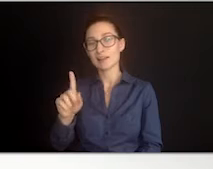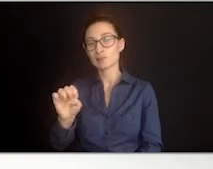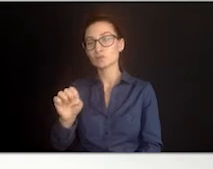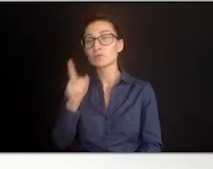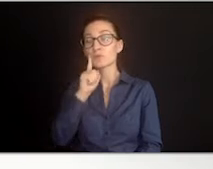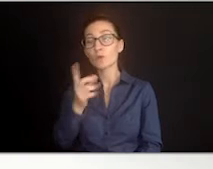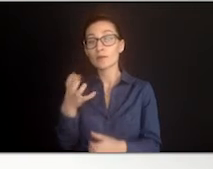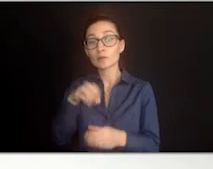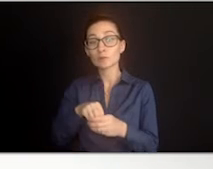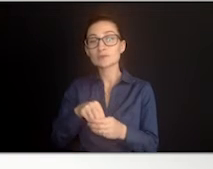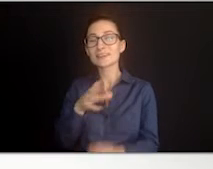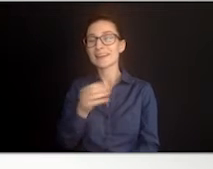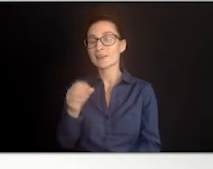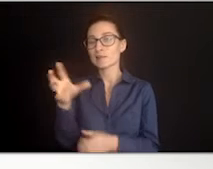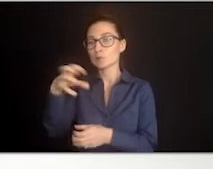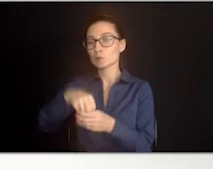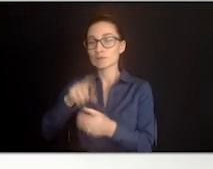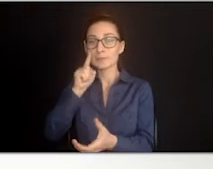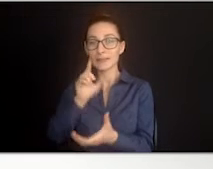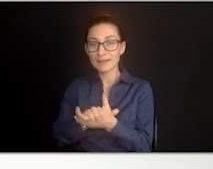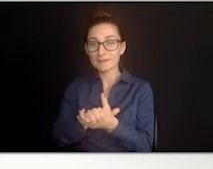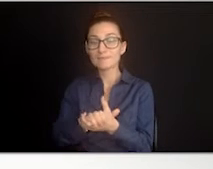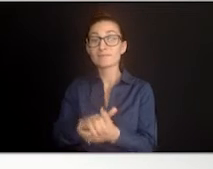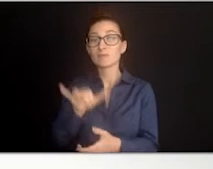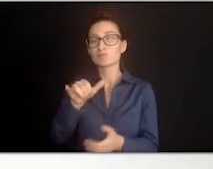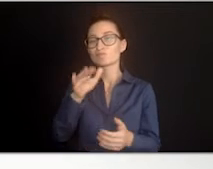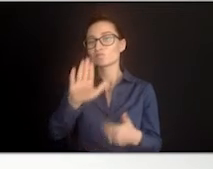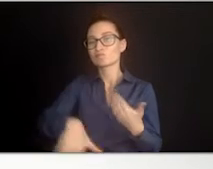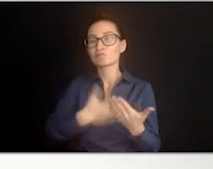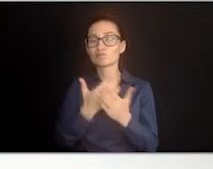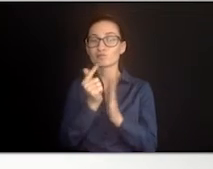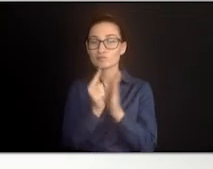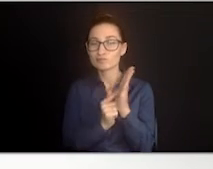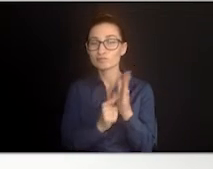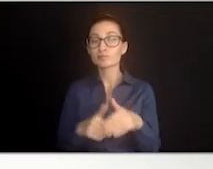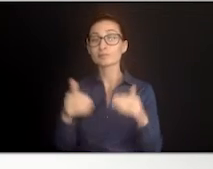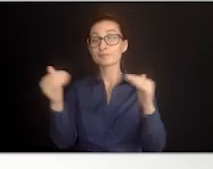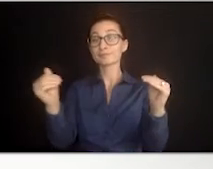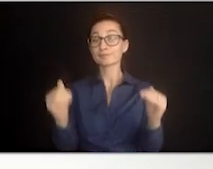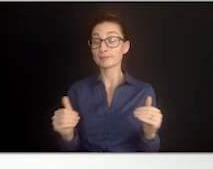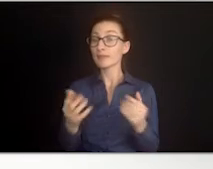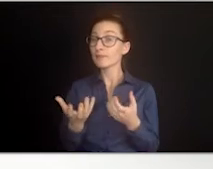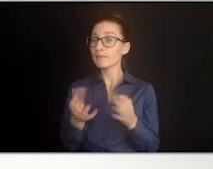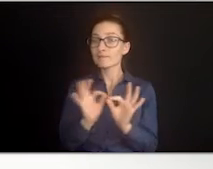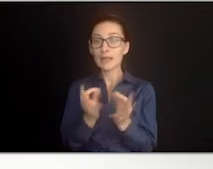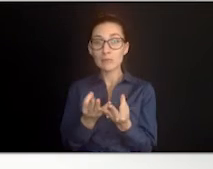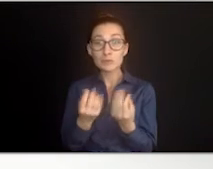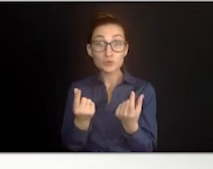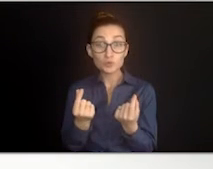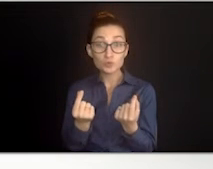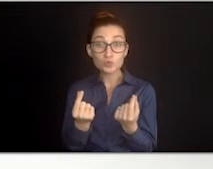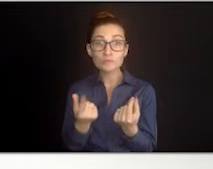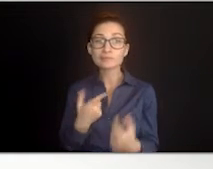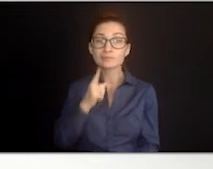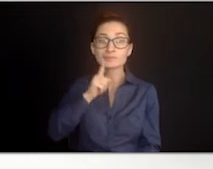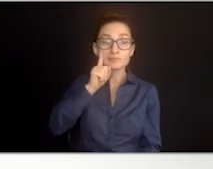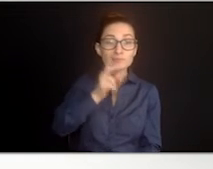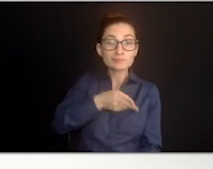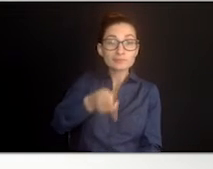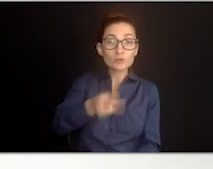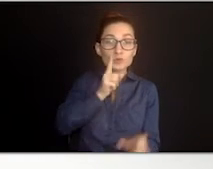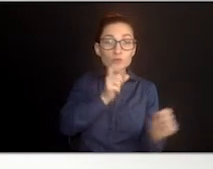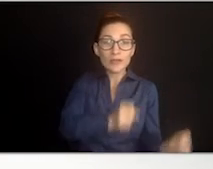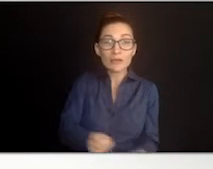little bit of a talk on inclusive beliefs. And then we're going to share what families can do from the DHH strategies